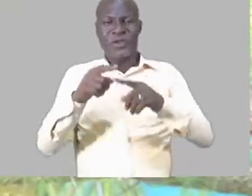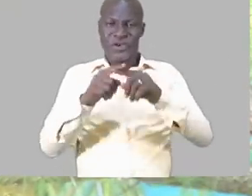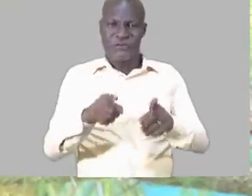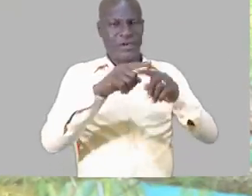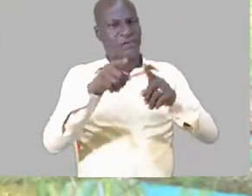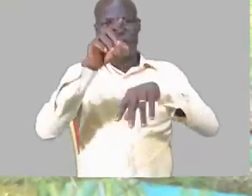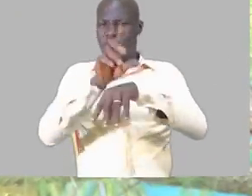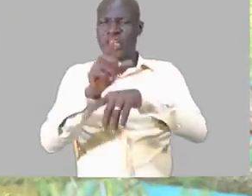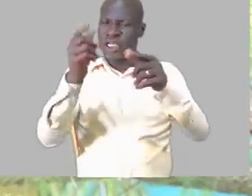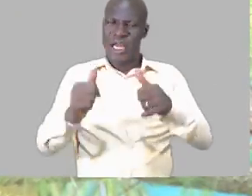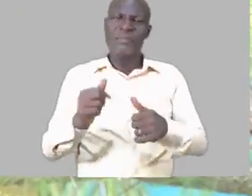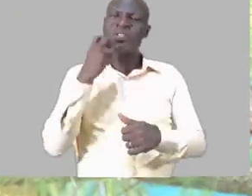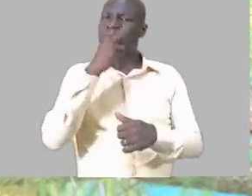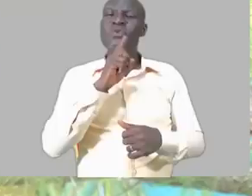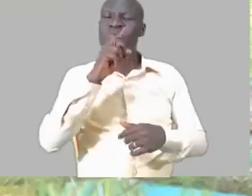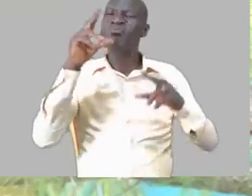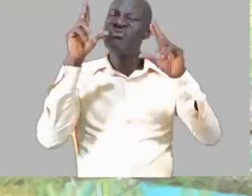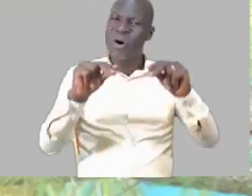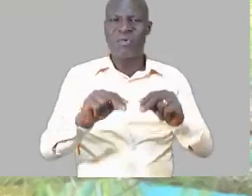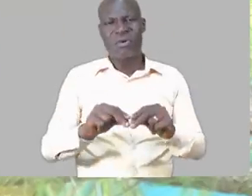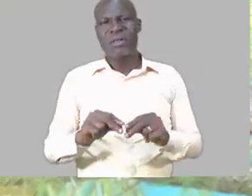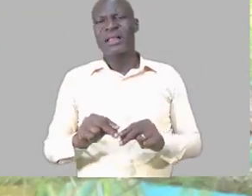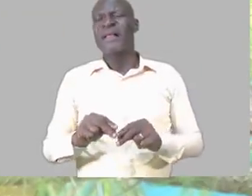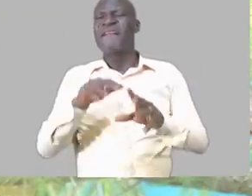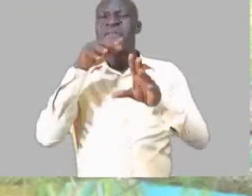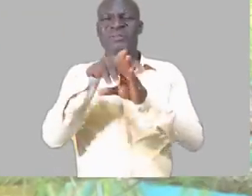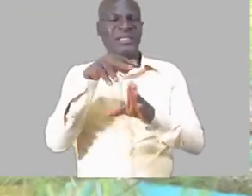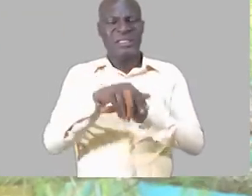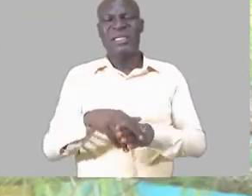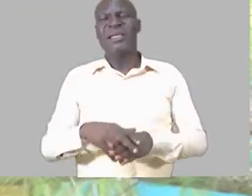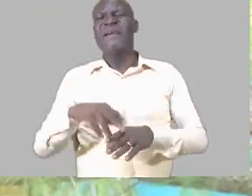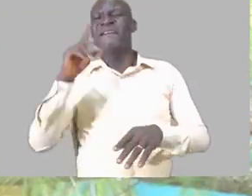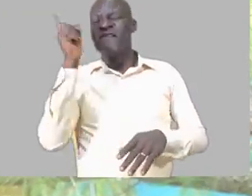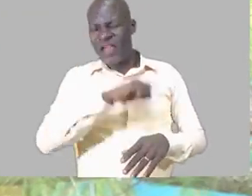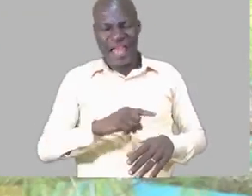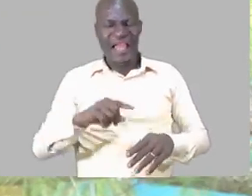nipa azani nkontomposam bibia ye spiritual